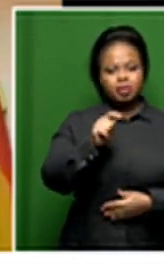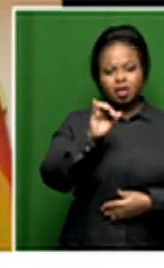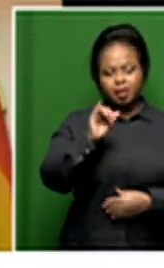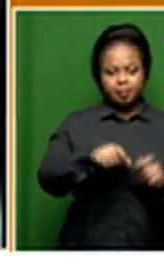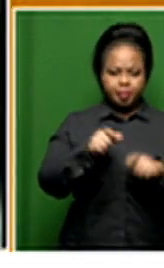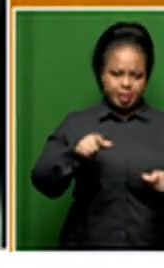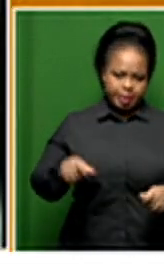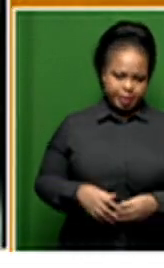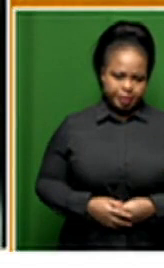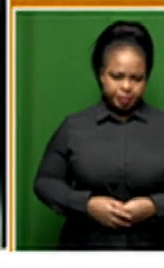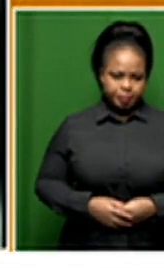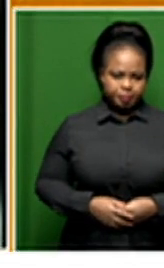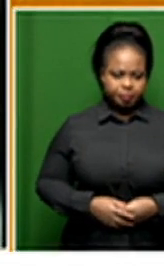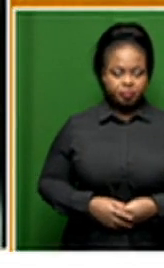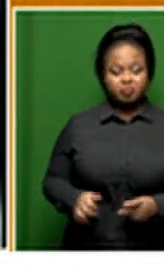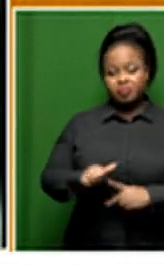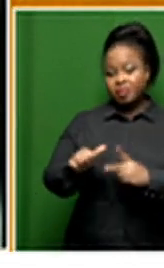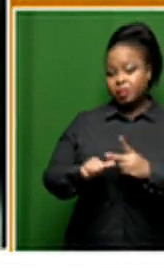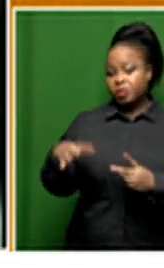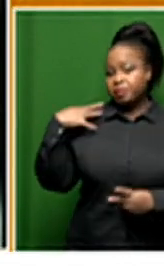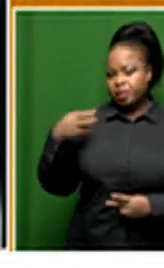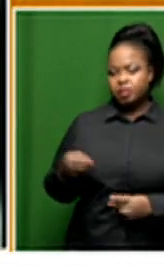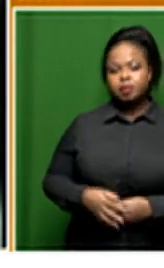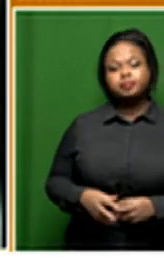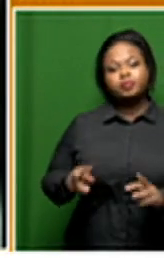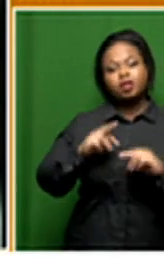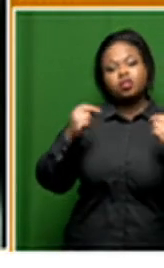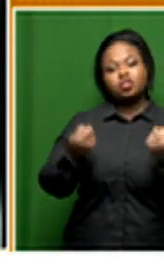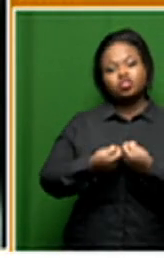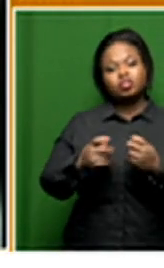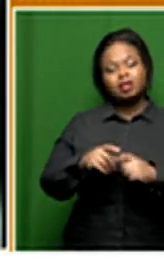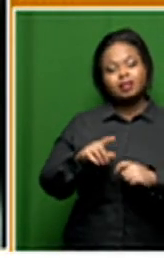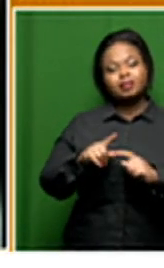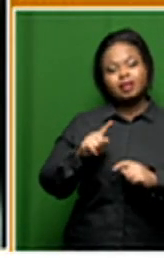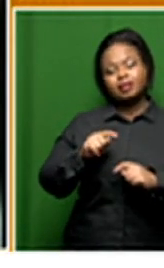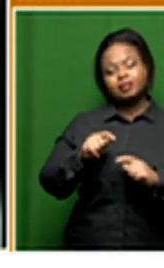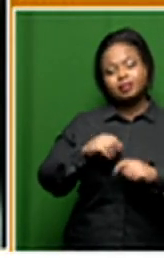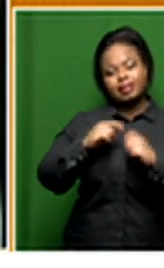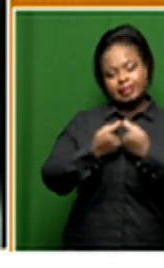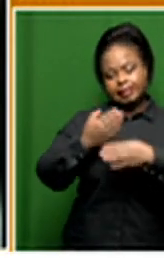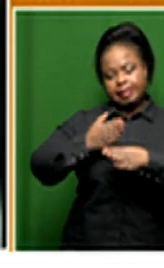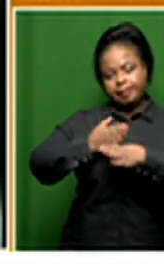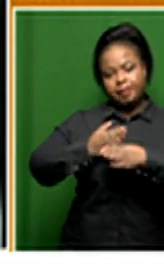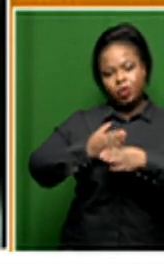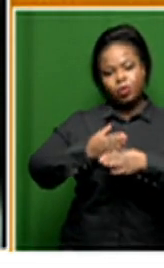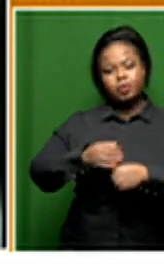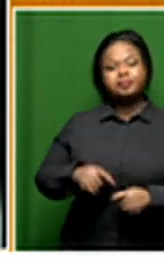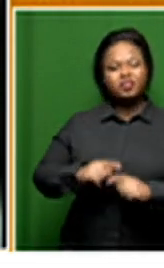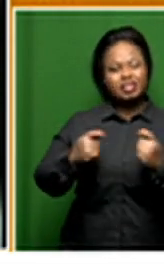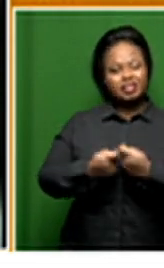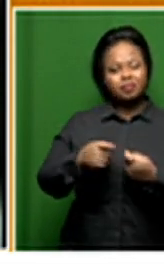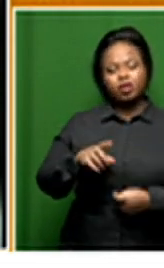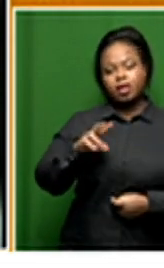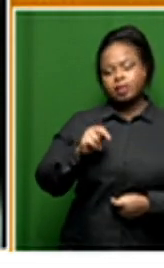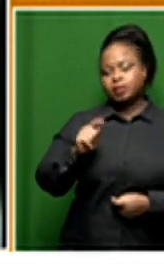Yeah. Deputy Minister, a national task team on the rights of the LGBTI persons was established